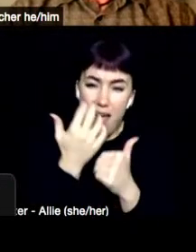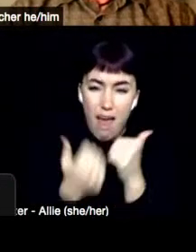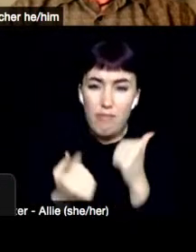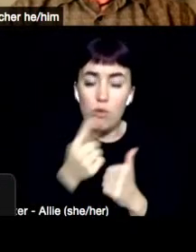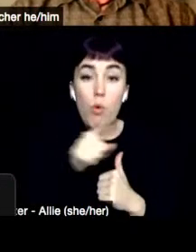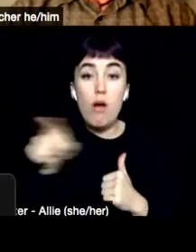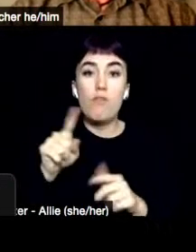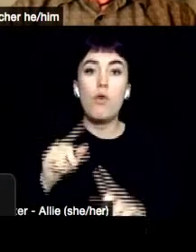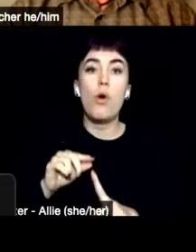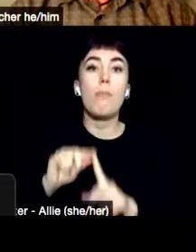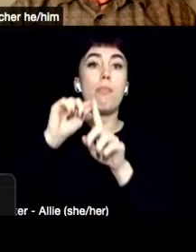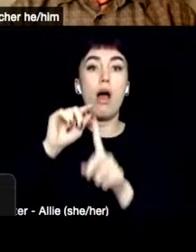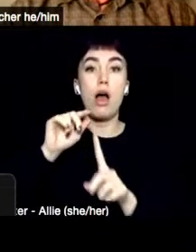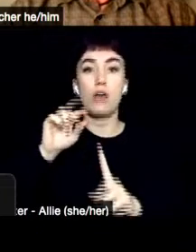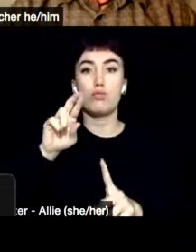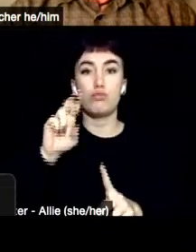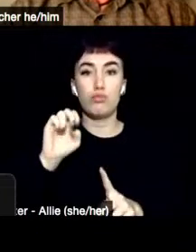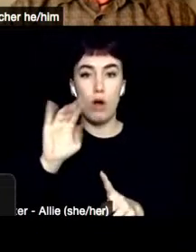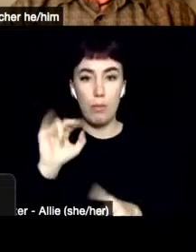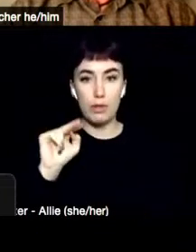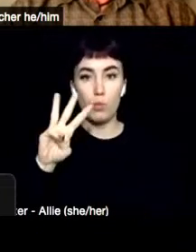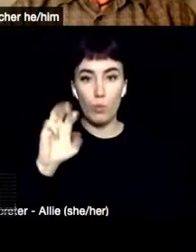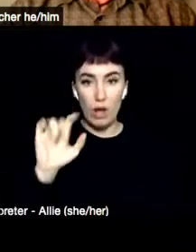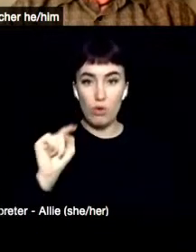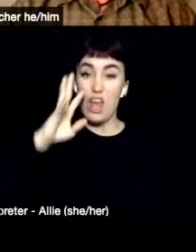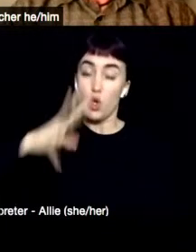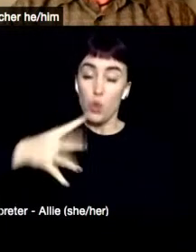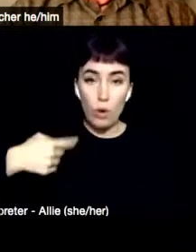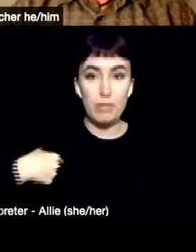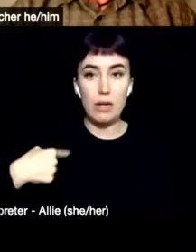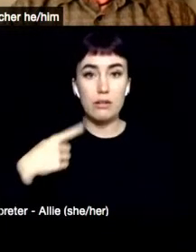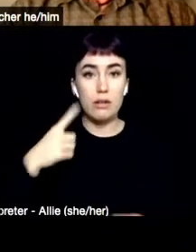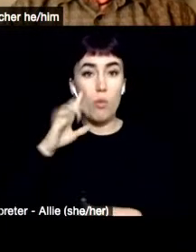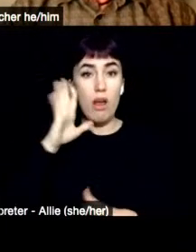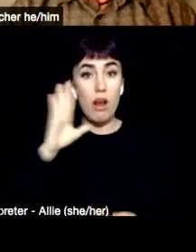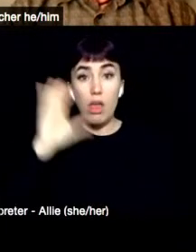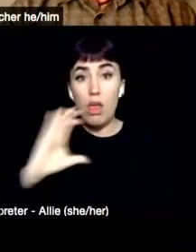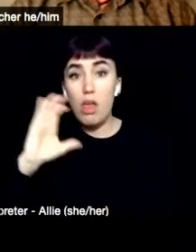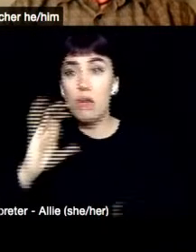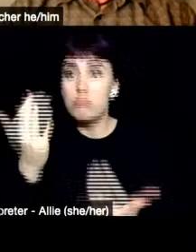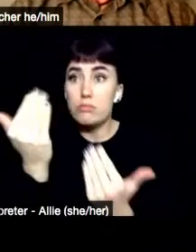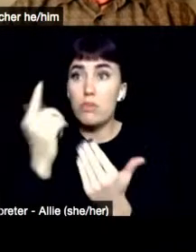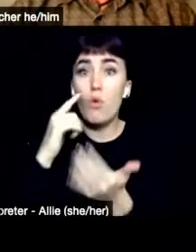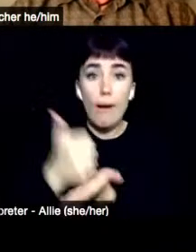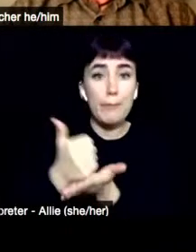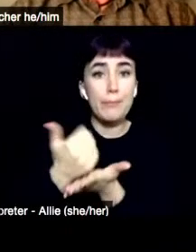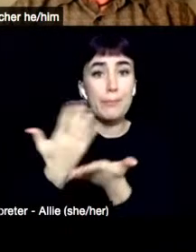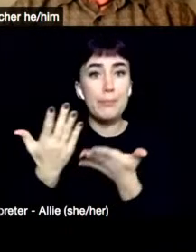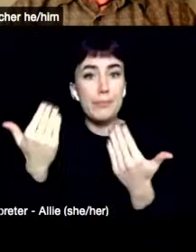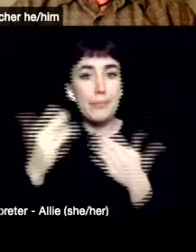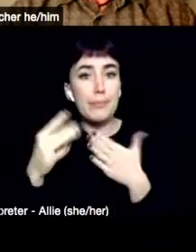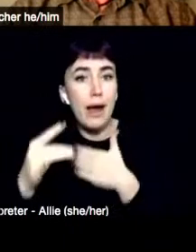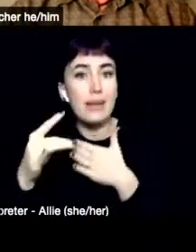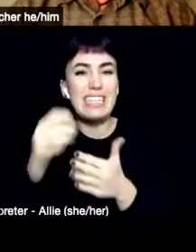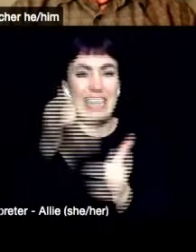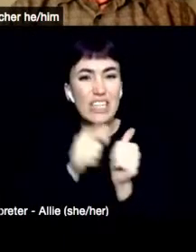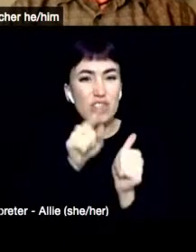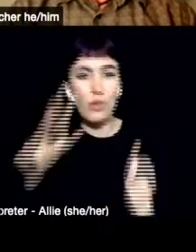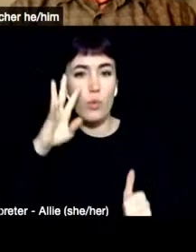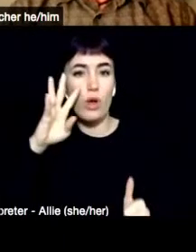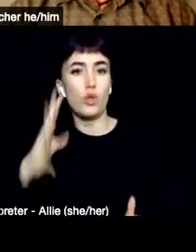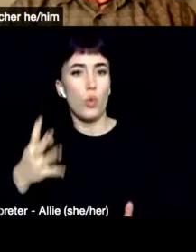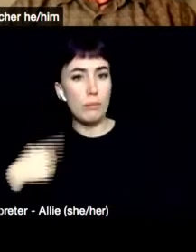but Robin Wilt ignored me. When I sought help and sought guidance, each and every one of you ignored me besides